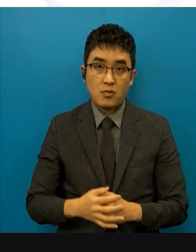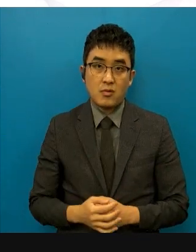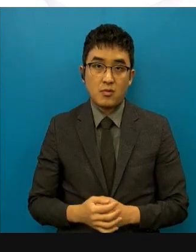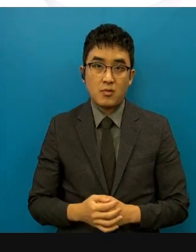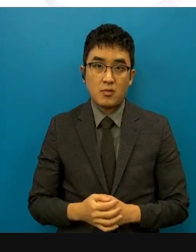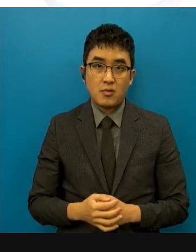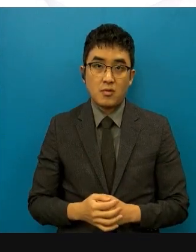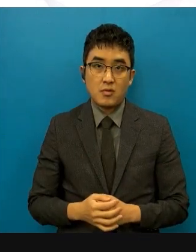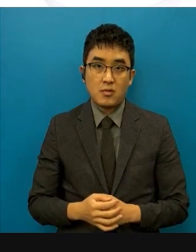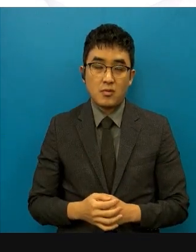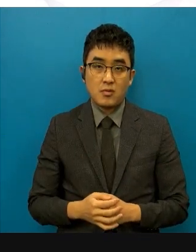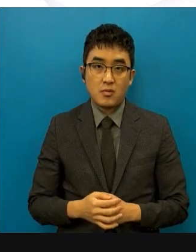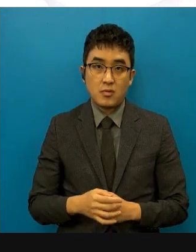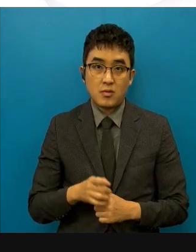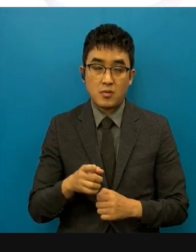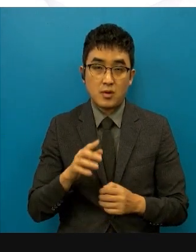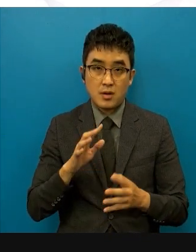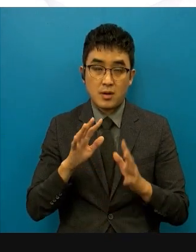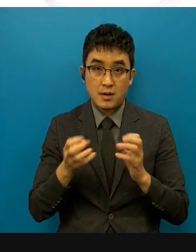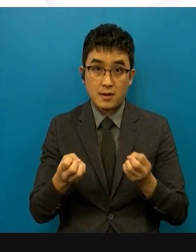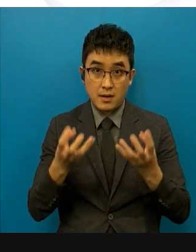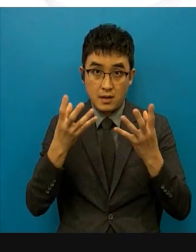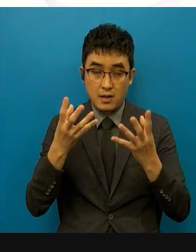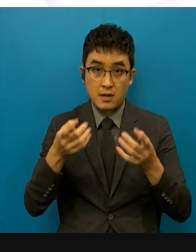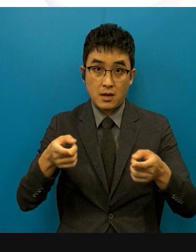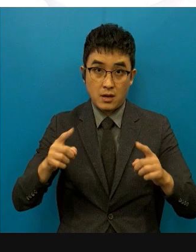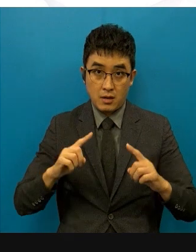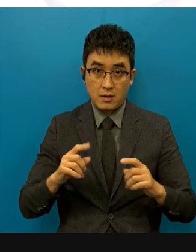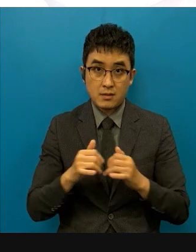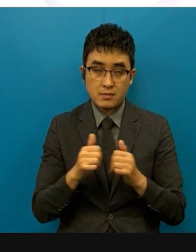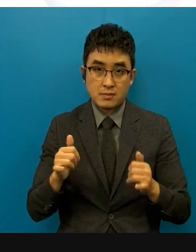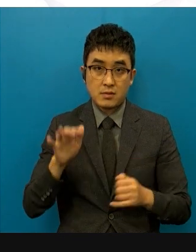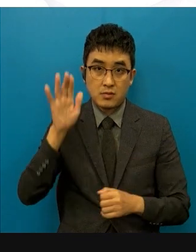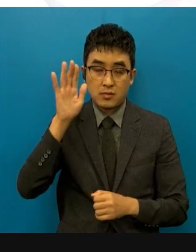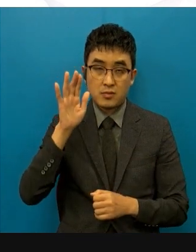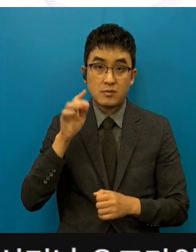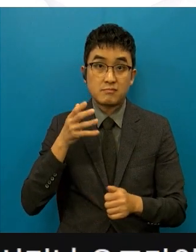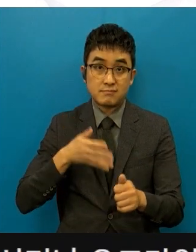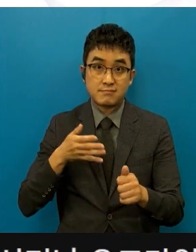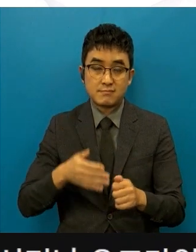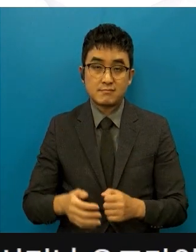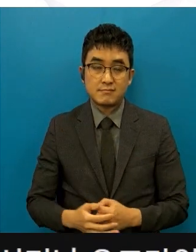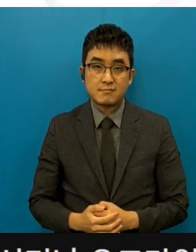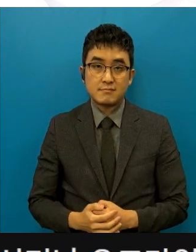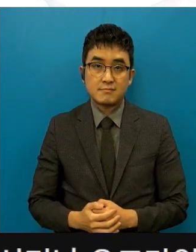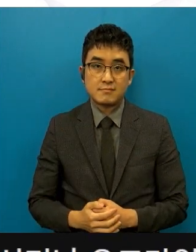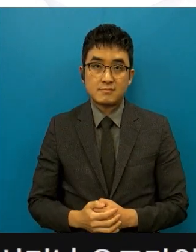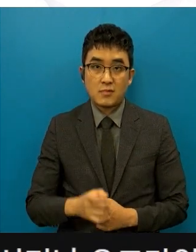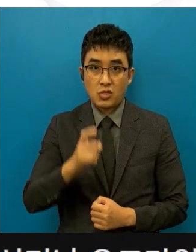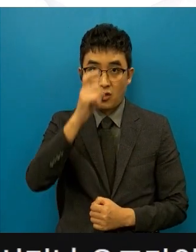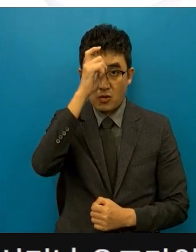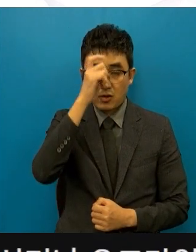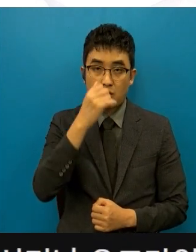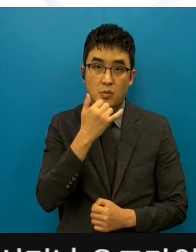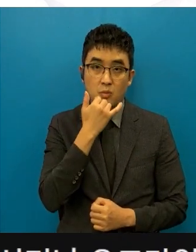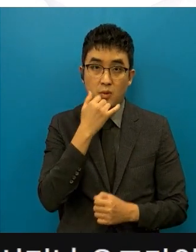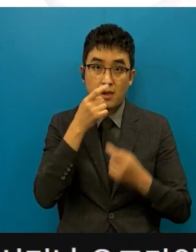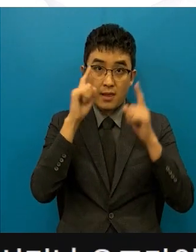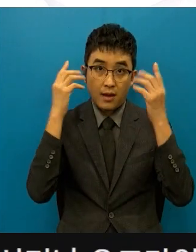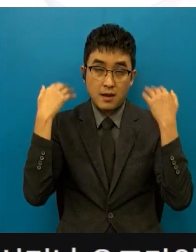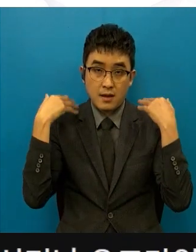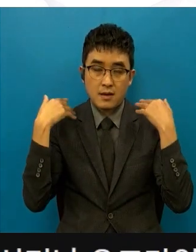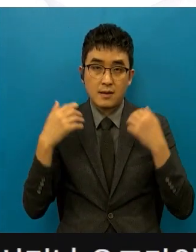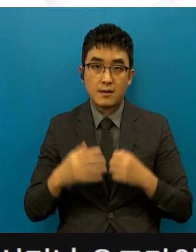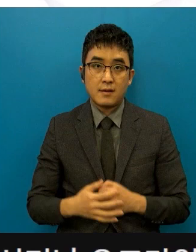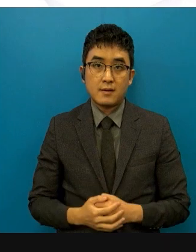Kaycan at Turkish-German University. He will talk on the right to die with dignity, a